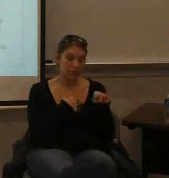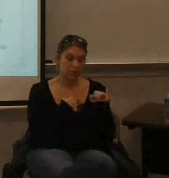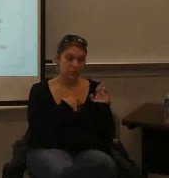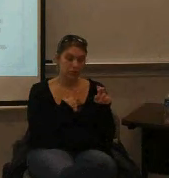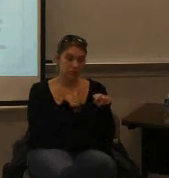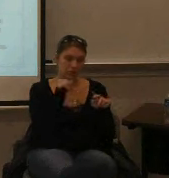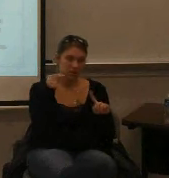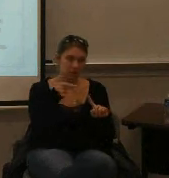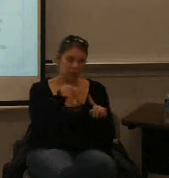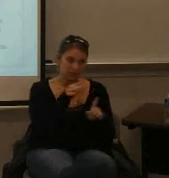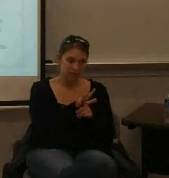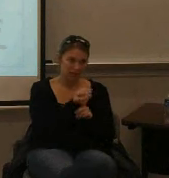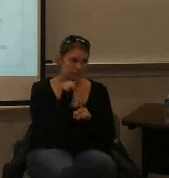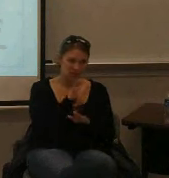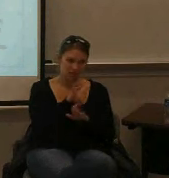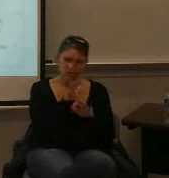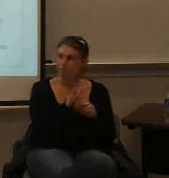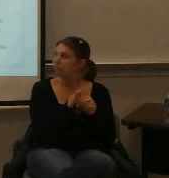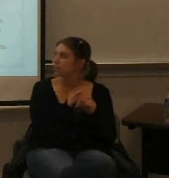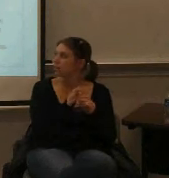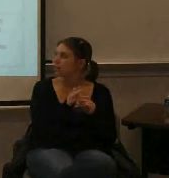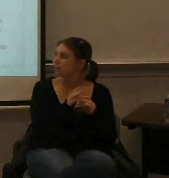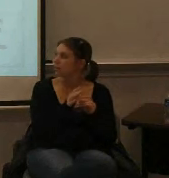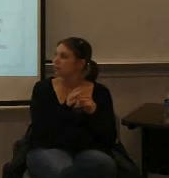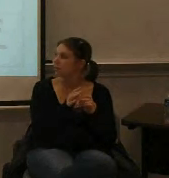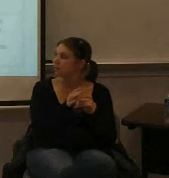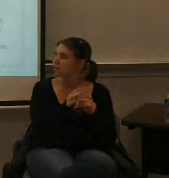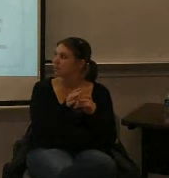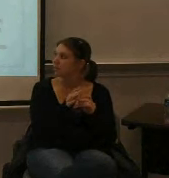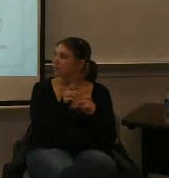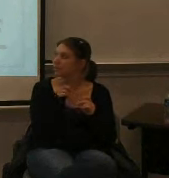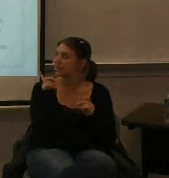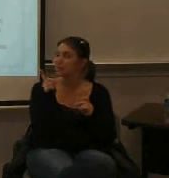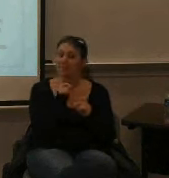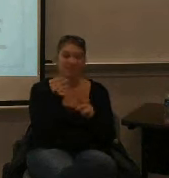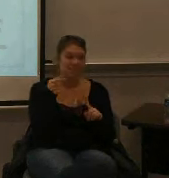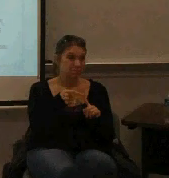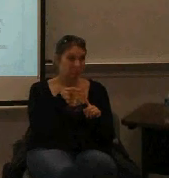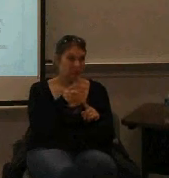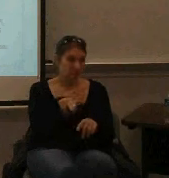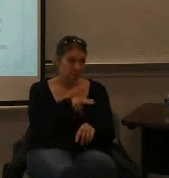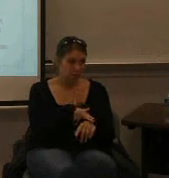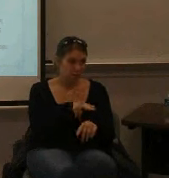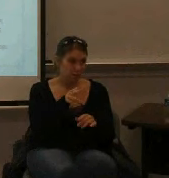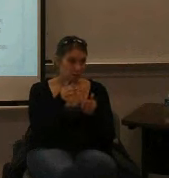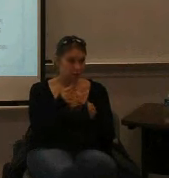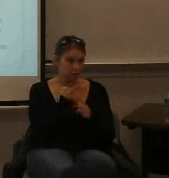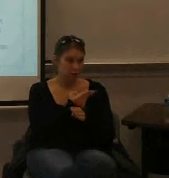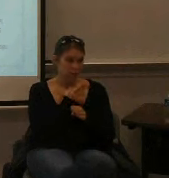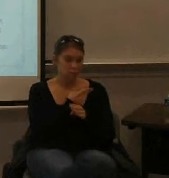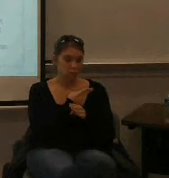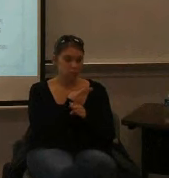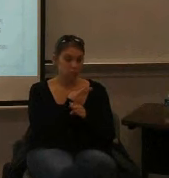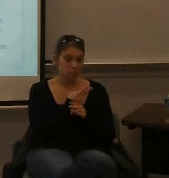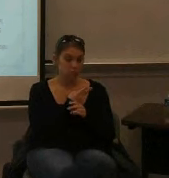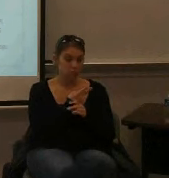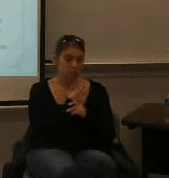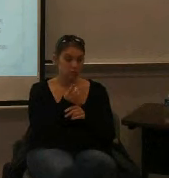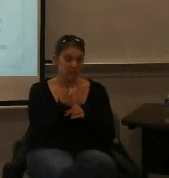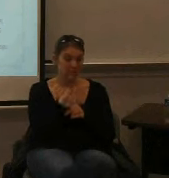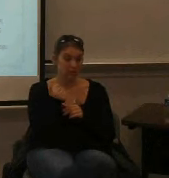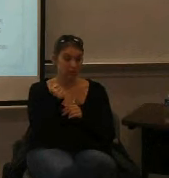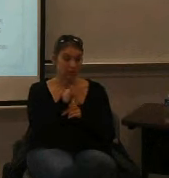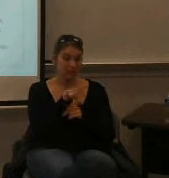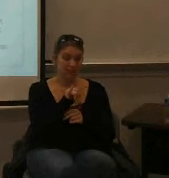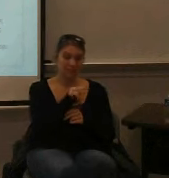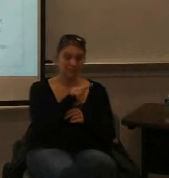effects. That's not great. This is common. This is particularly a common way to use to get rid